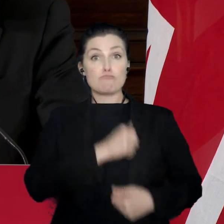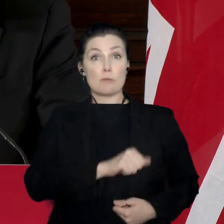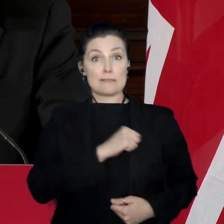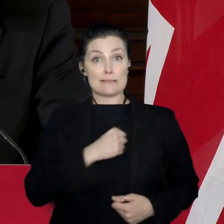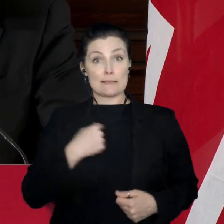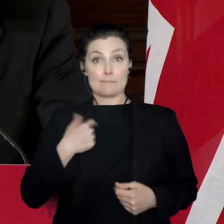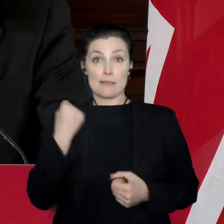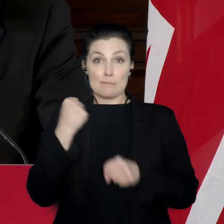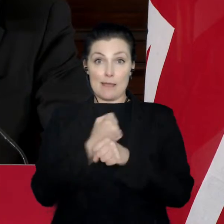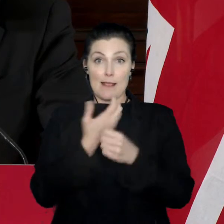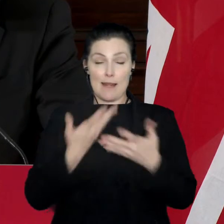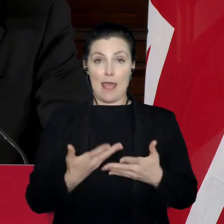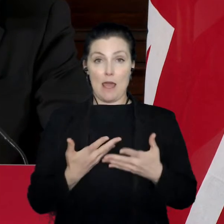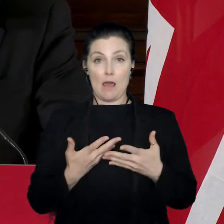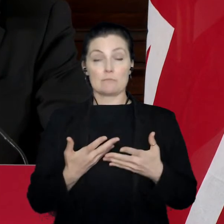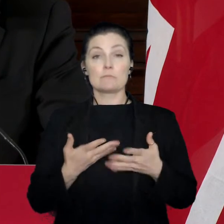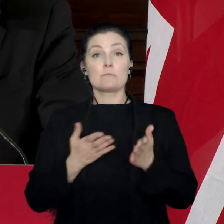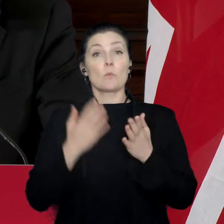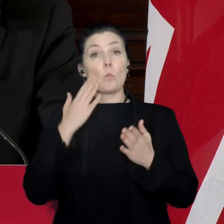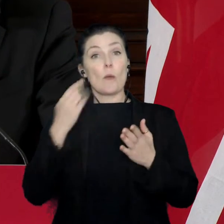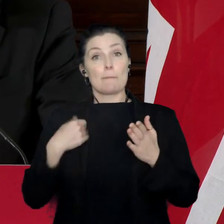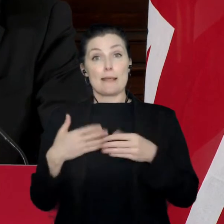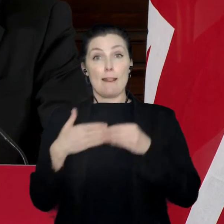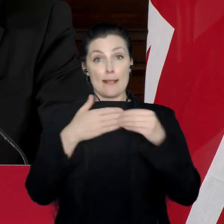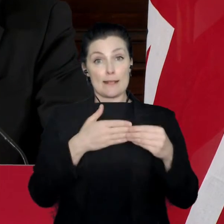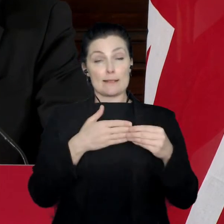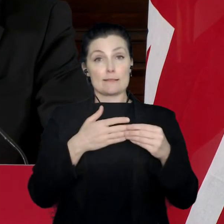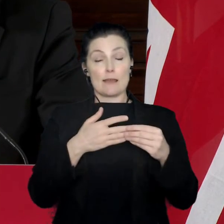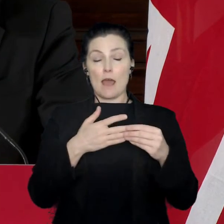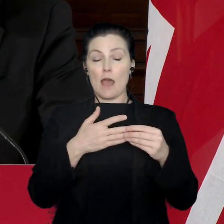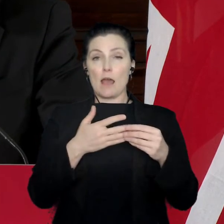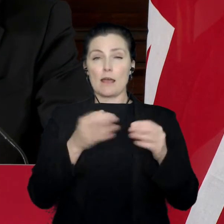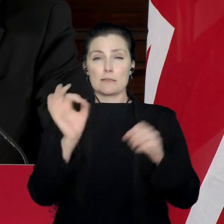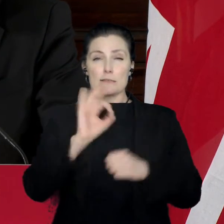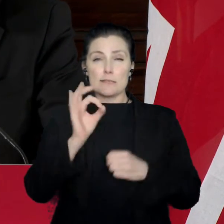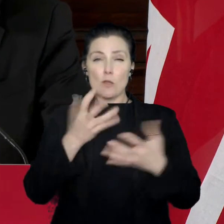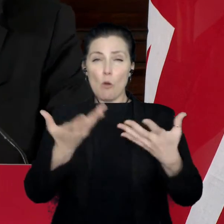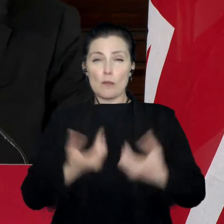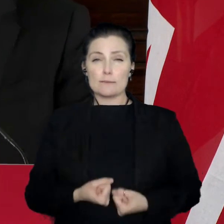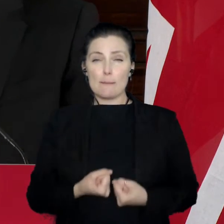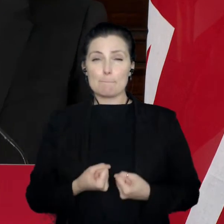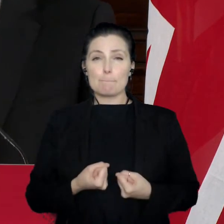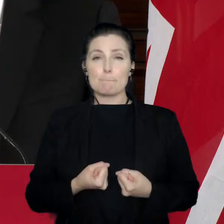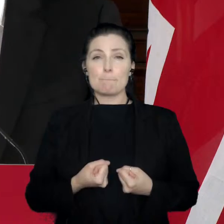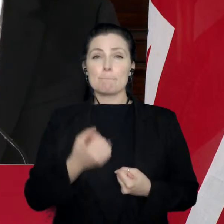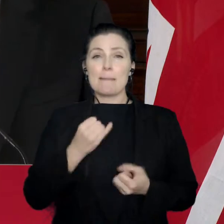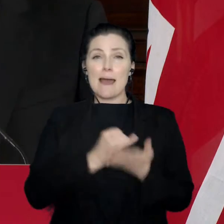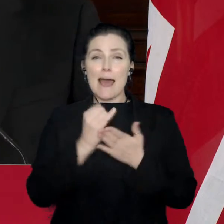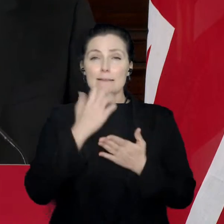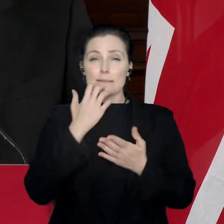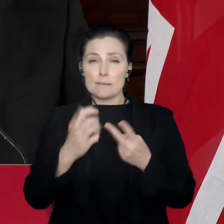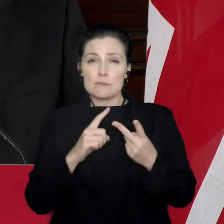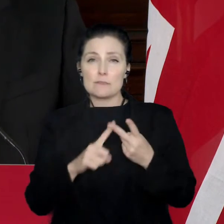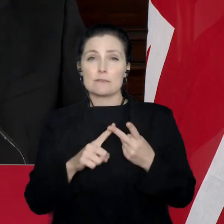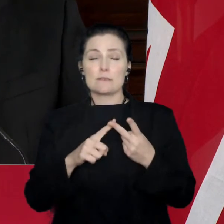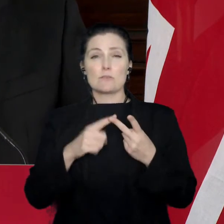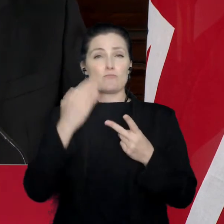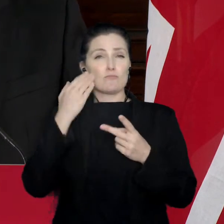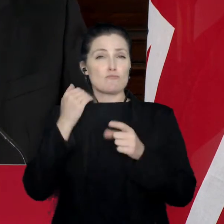under my leadership there will be zero tolerance of anti-Semitism, of racism, of discrimination of any